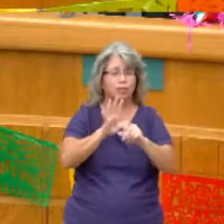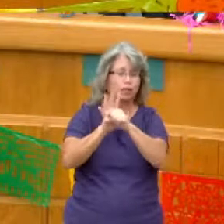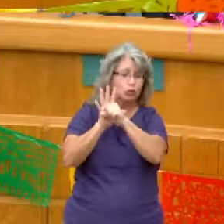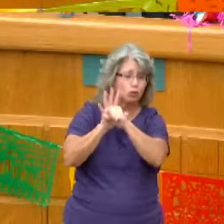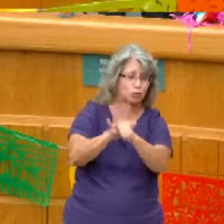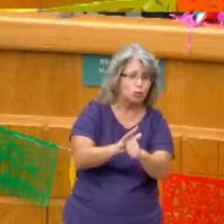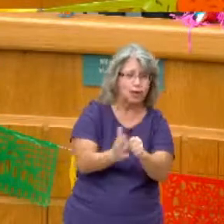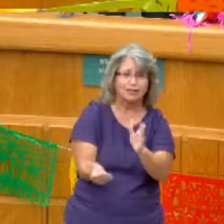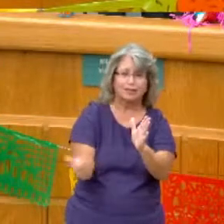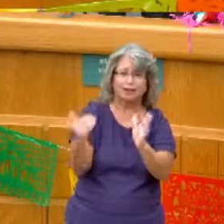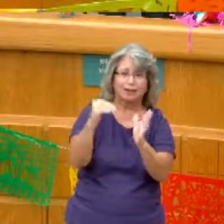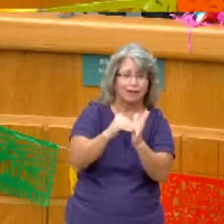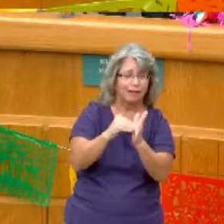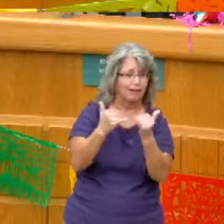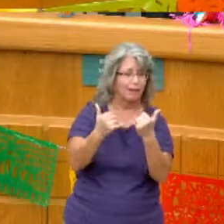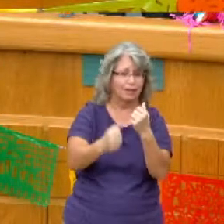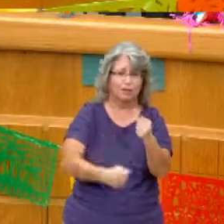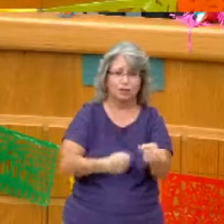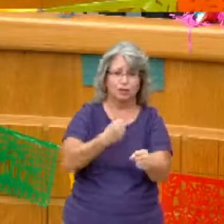front line.